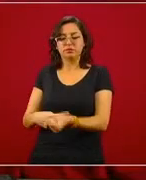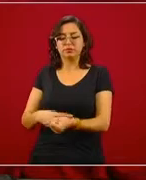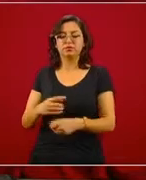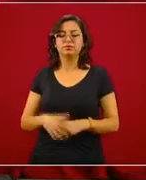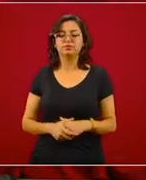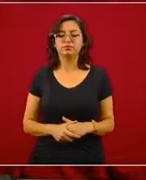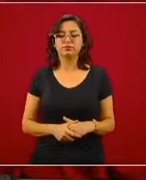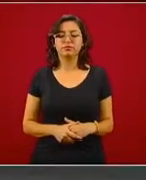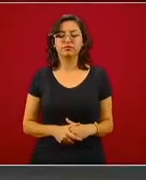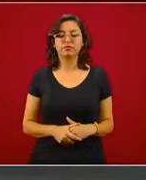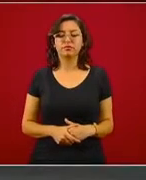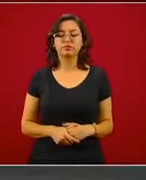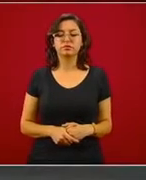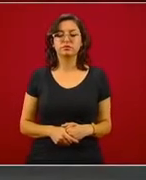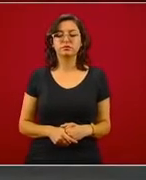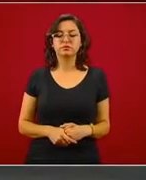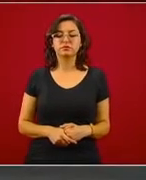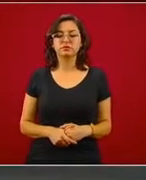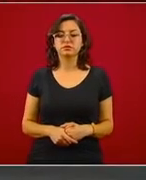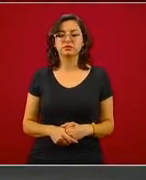same company who sought